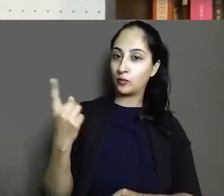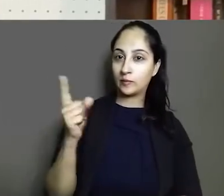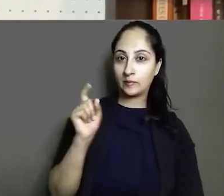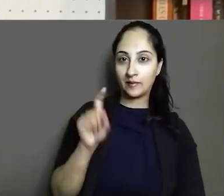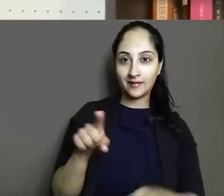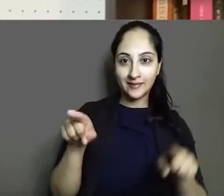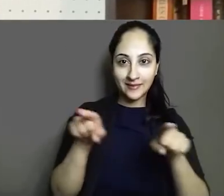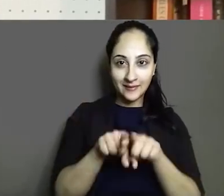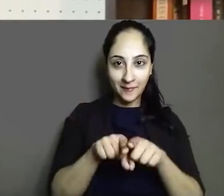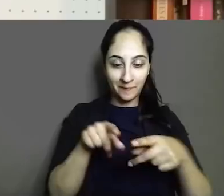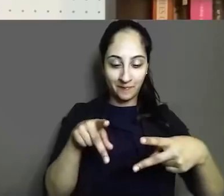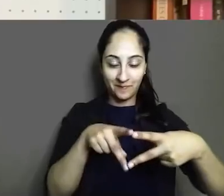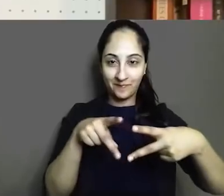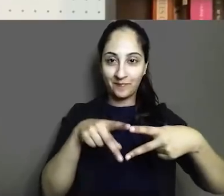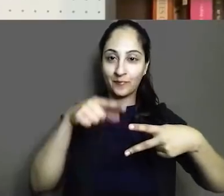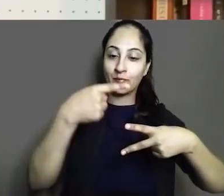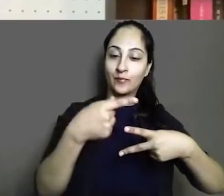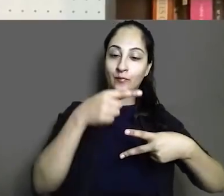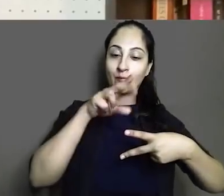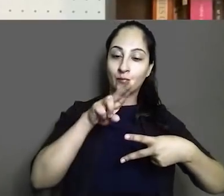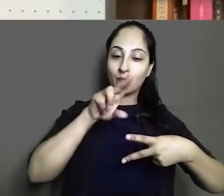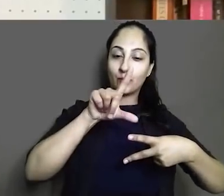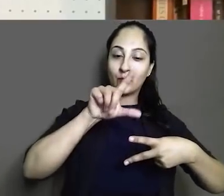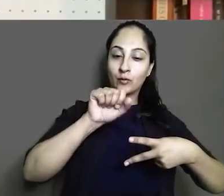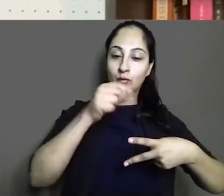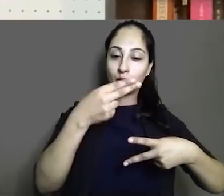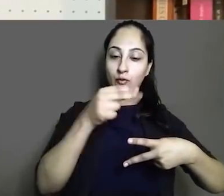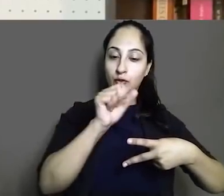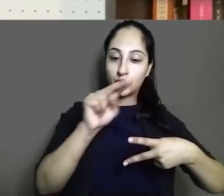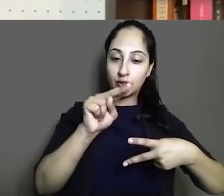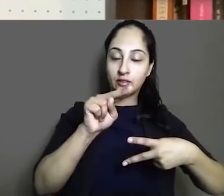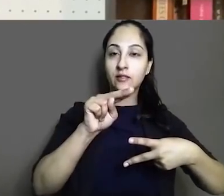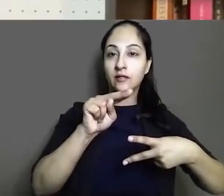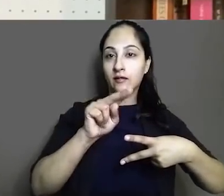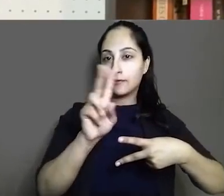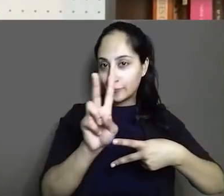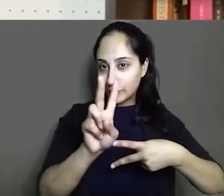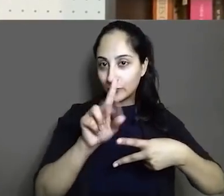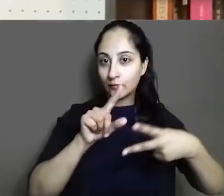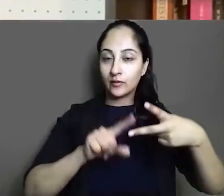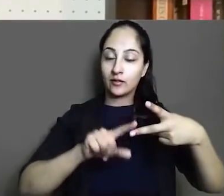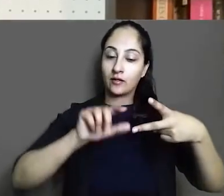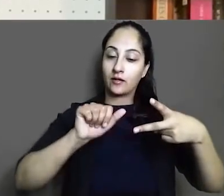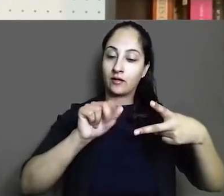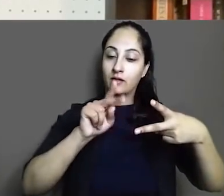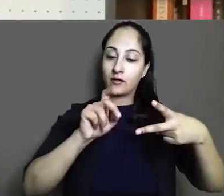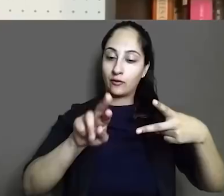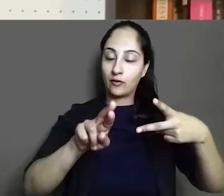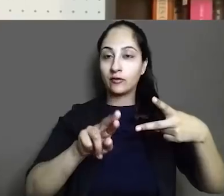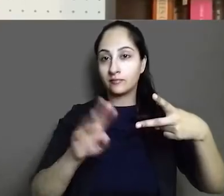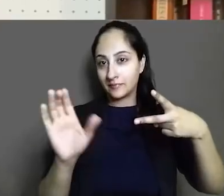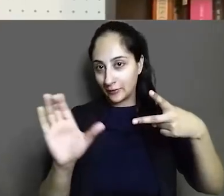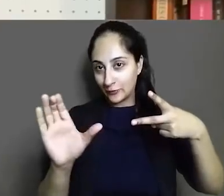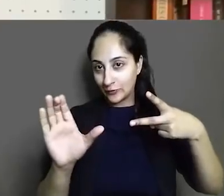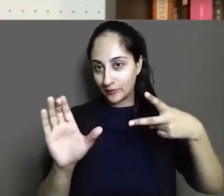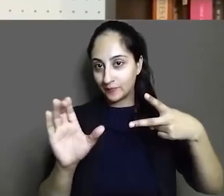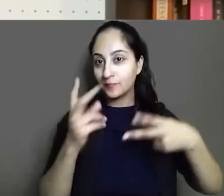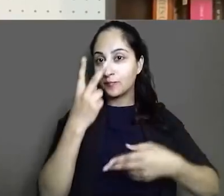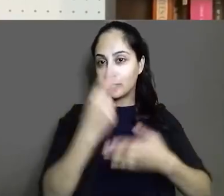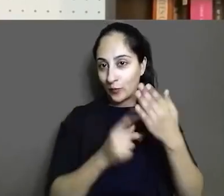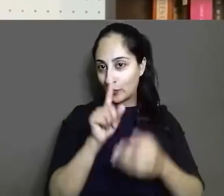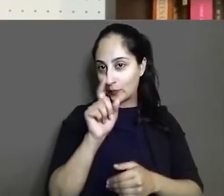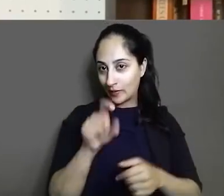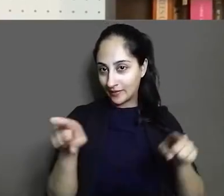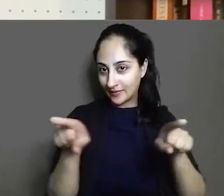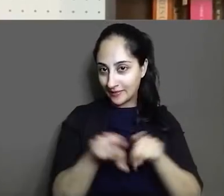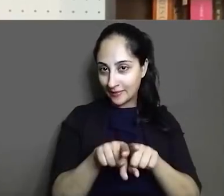they don't contain any pork or porcine material. And I had to do some. We had to